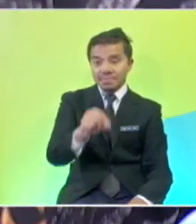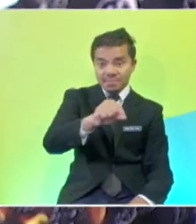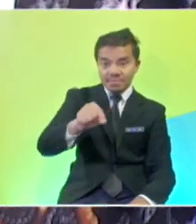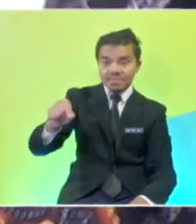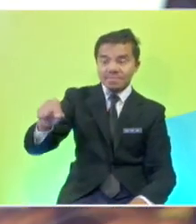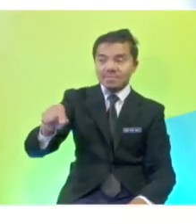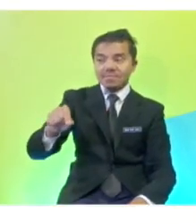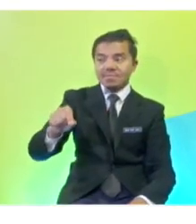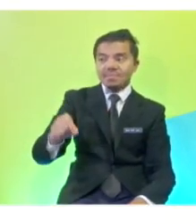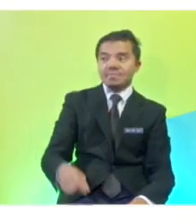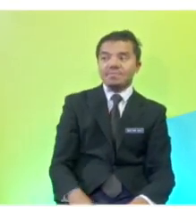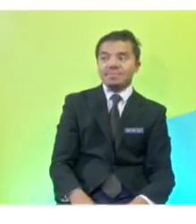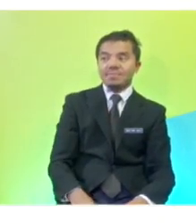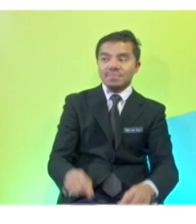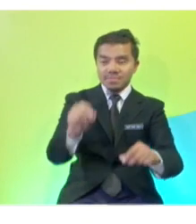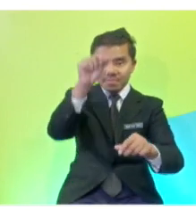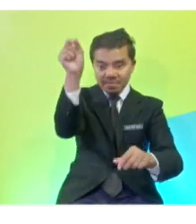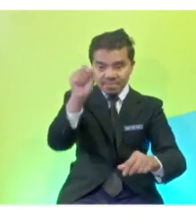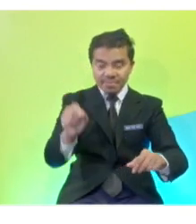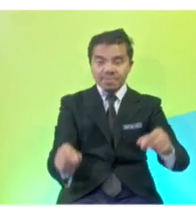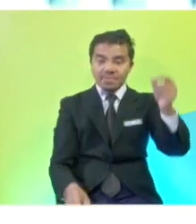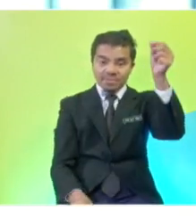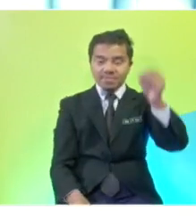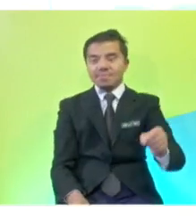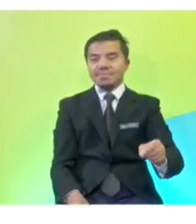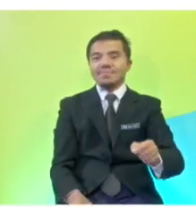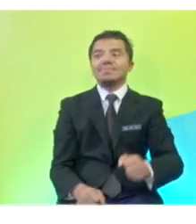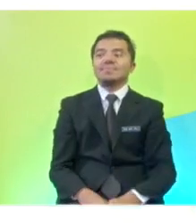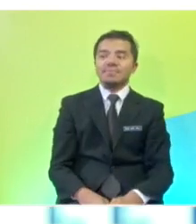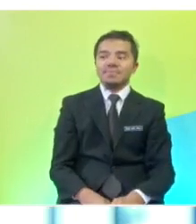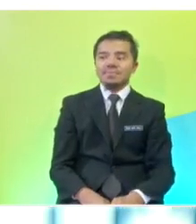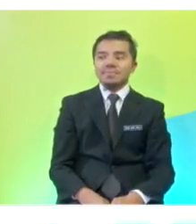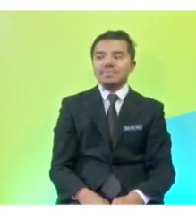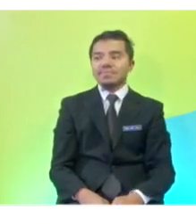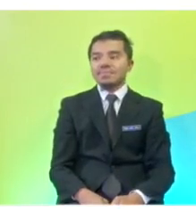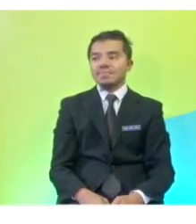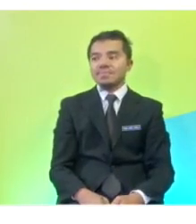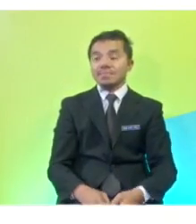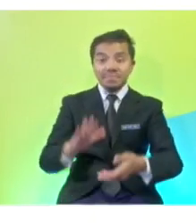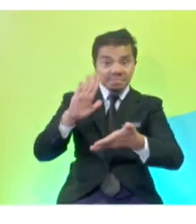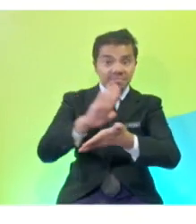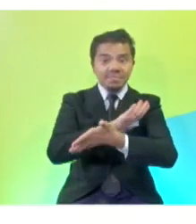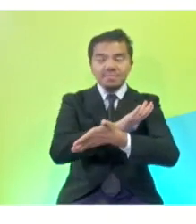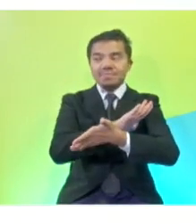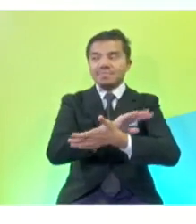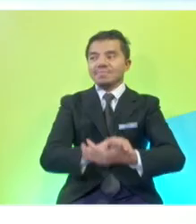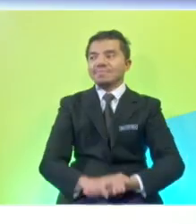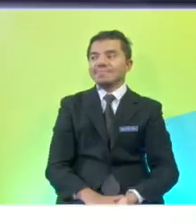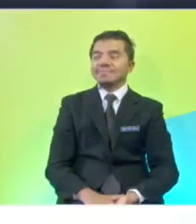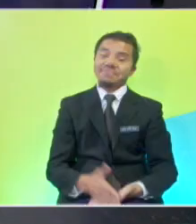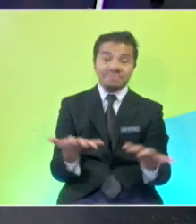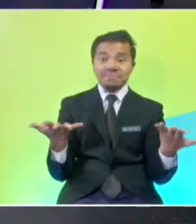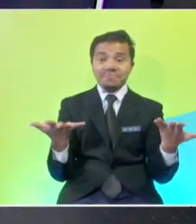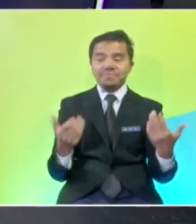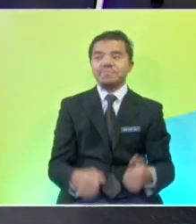want to draw using a marker pen so that the outline look nicer Right. for the human when you draw. So Okay. only that, not much. That's all?